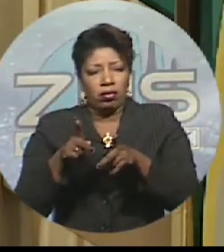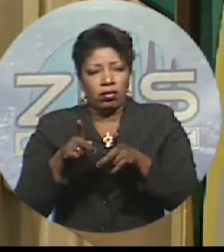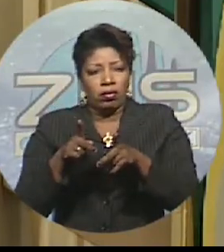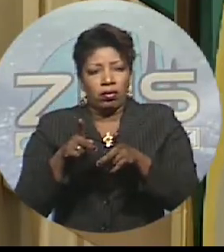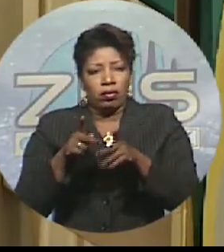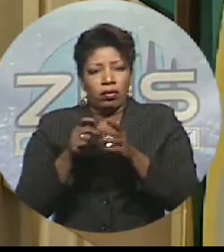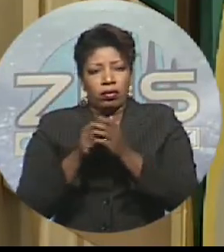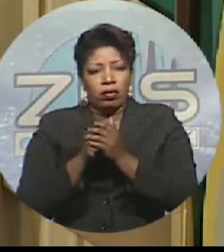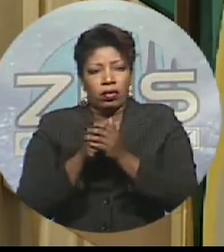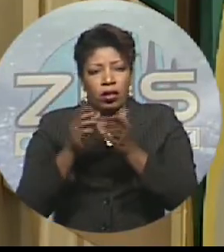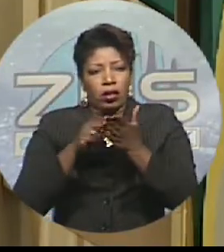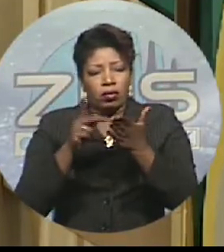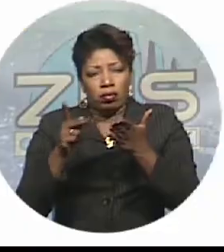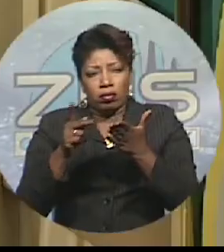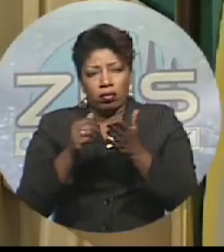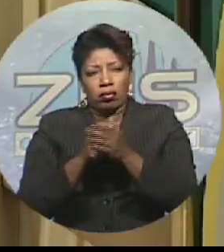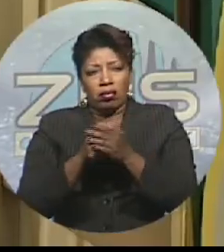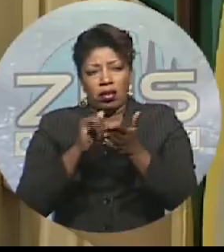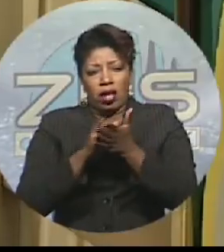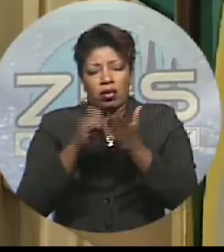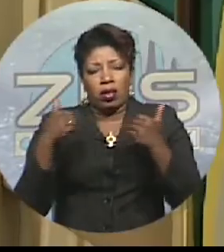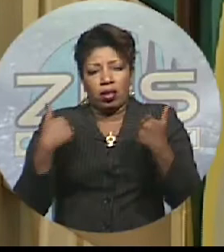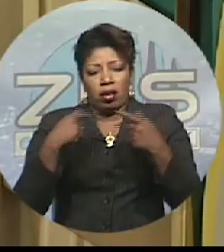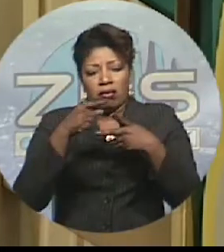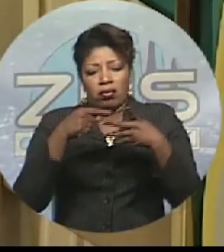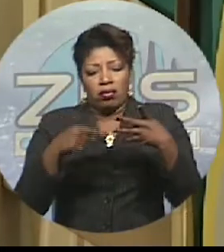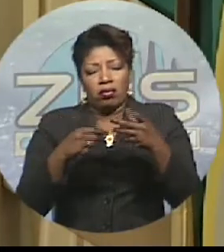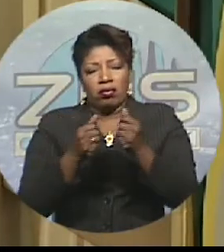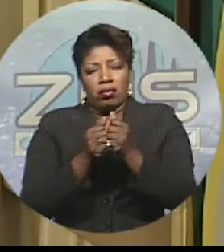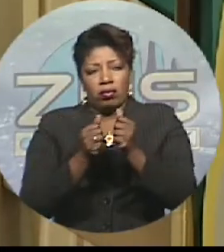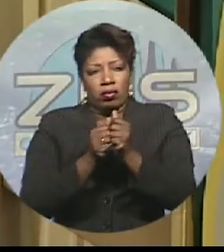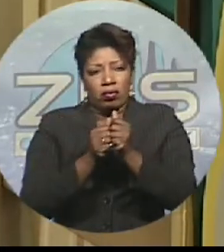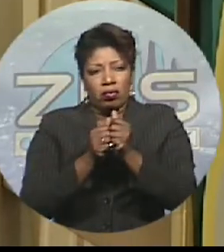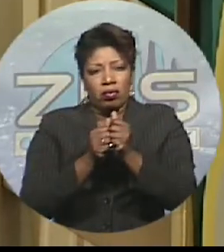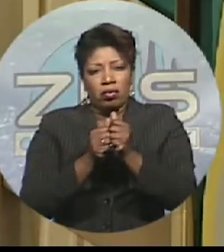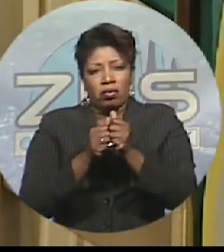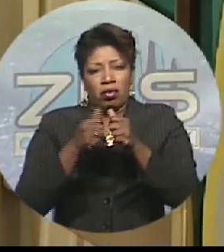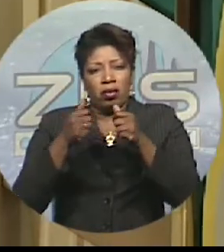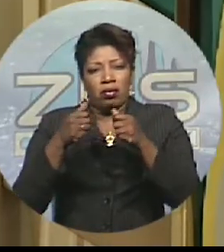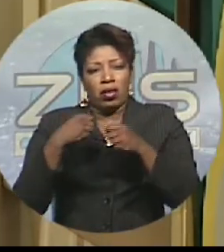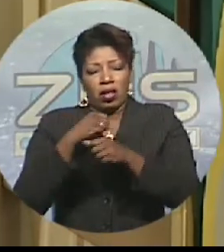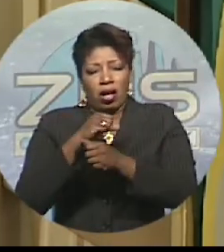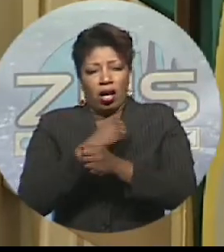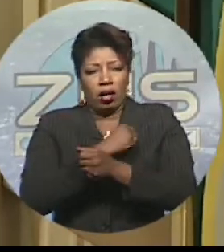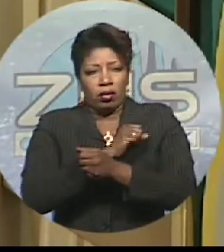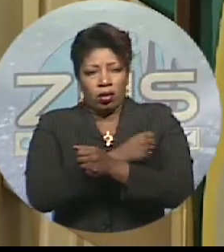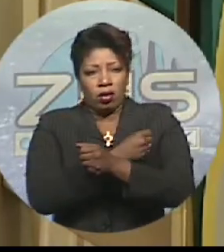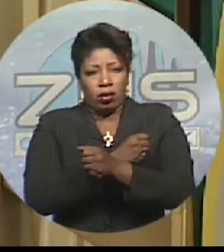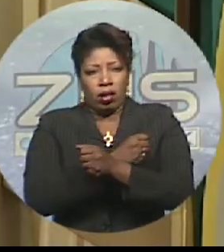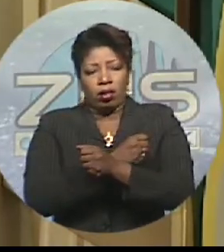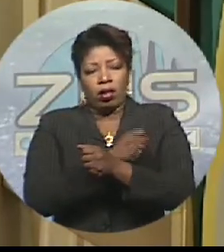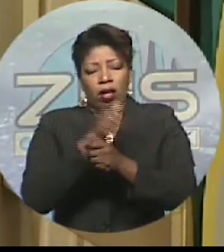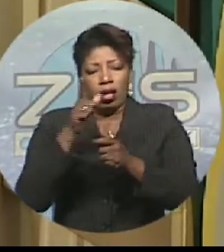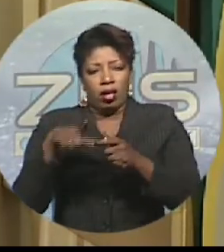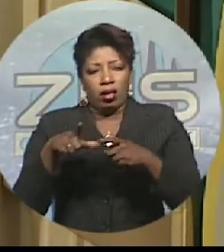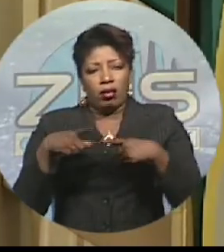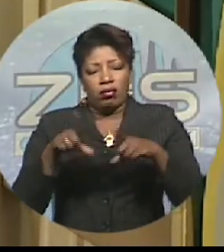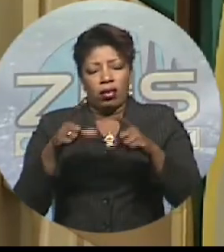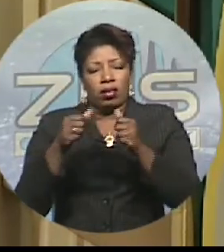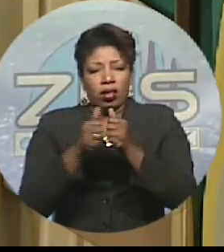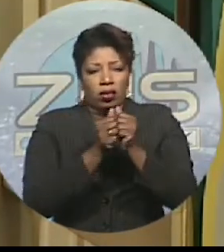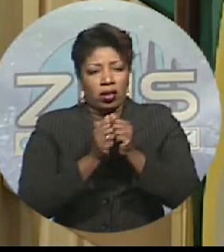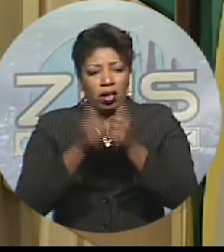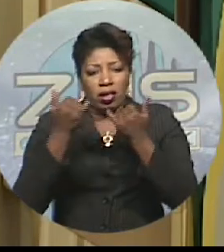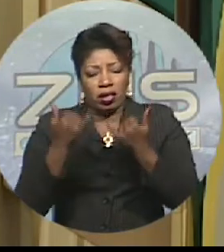That's what our young people are socialized into. We used to have songs like, "Let's Stay Together. You're the best thing that happened to me." Now